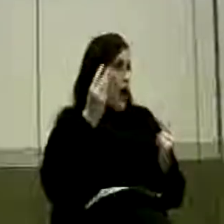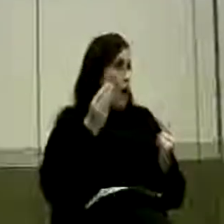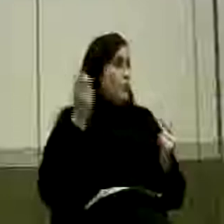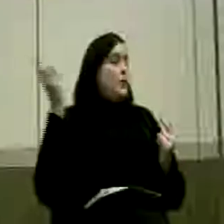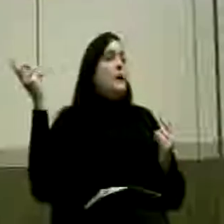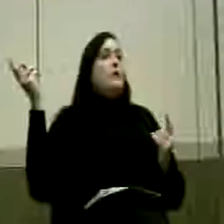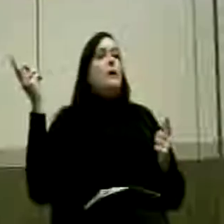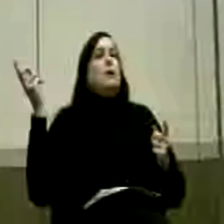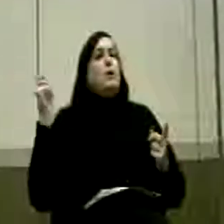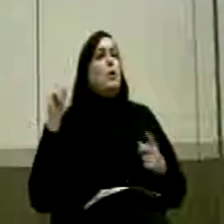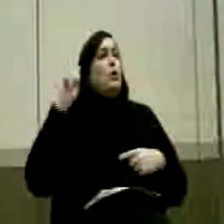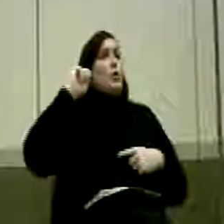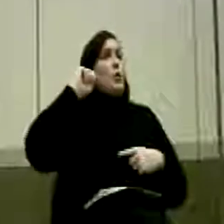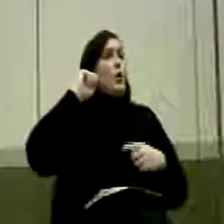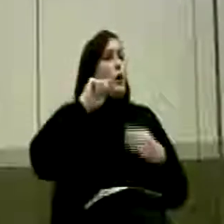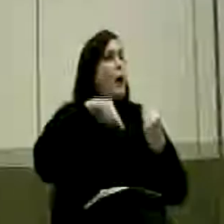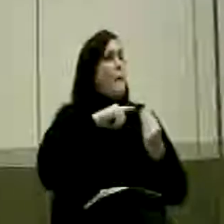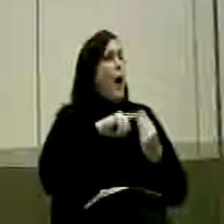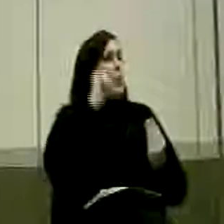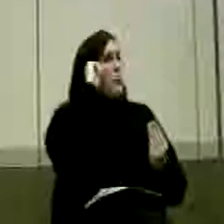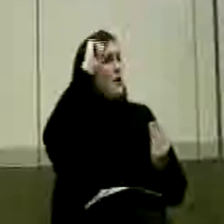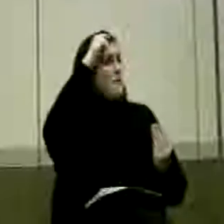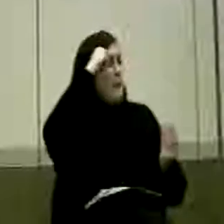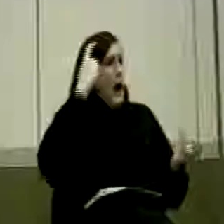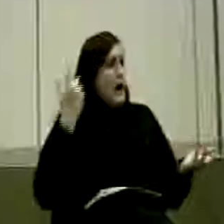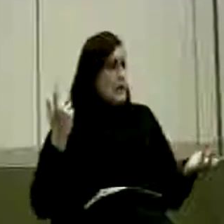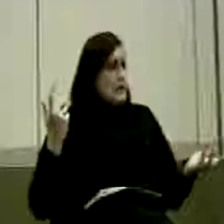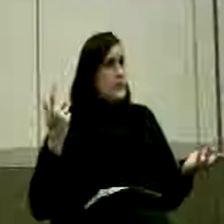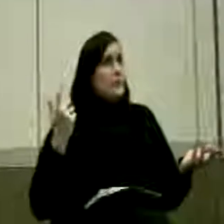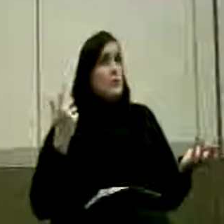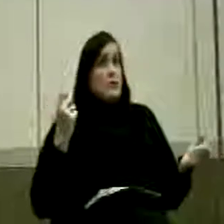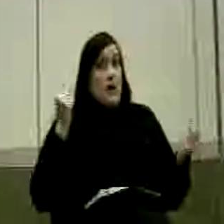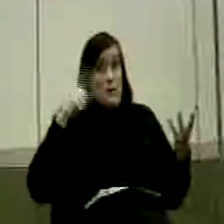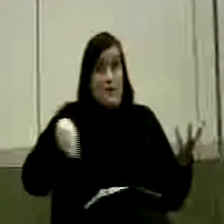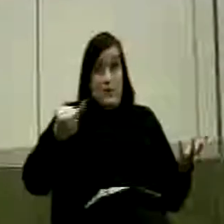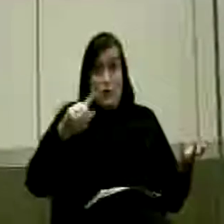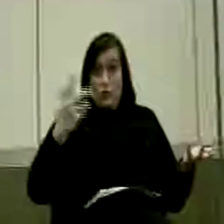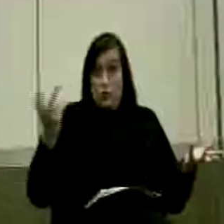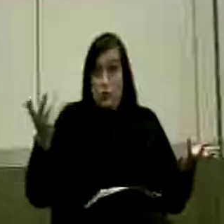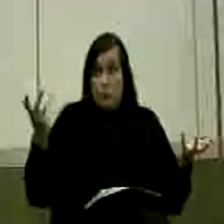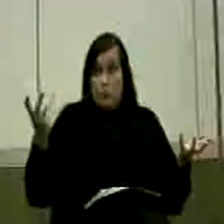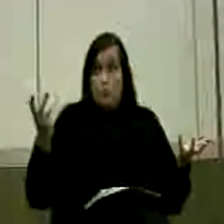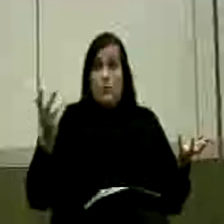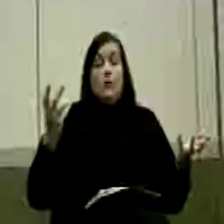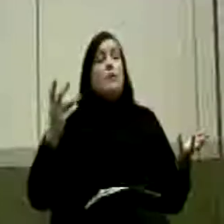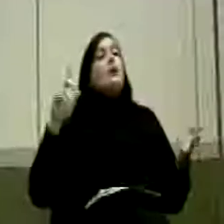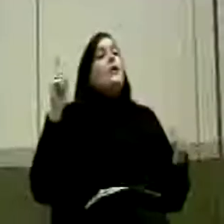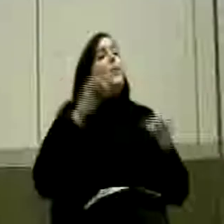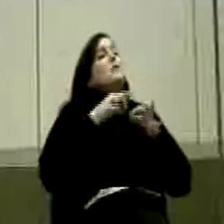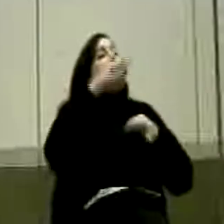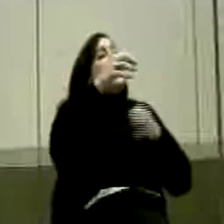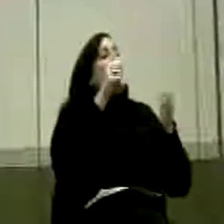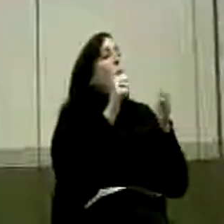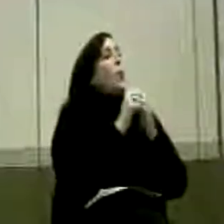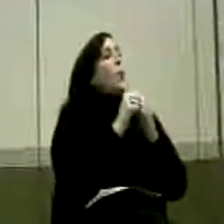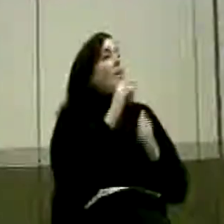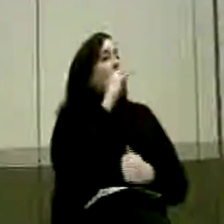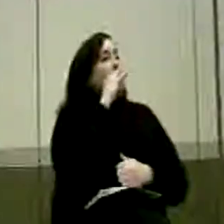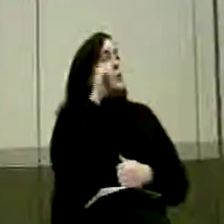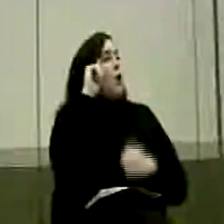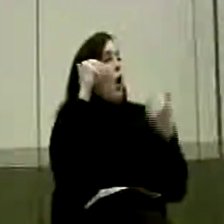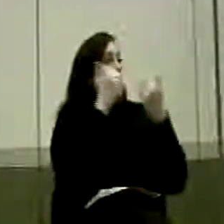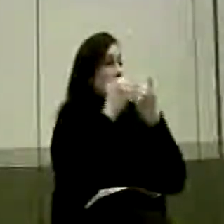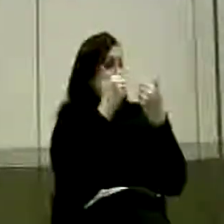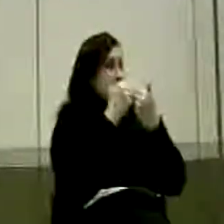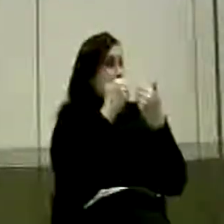you've heard about theory of mind, or how many of you have heard about theory of mind being delayed with kids with autism spectrum